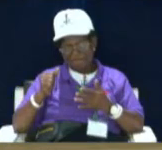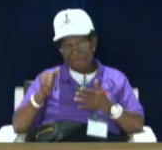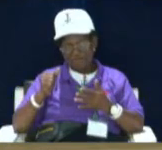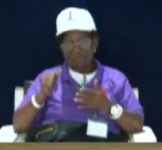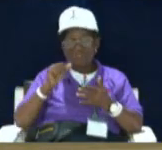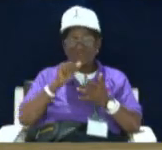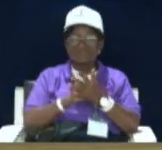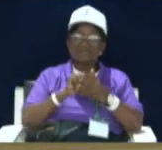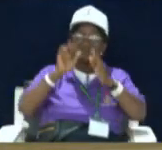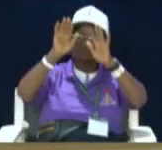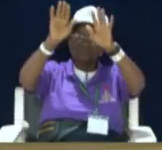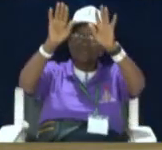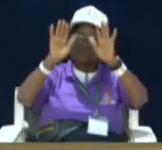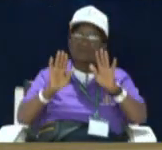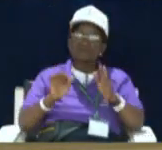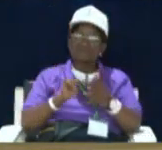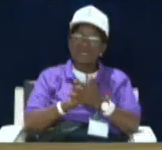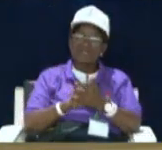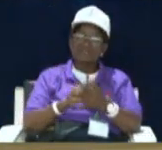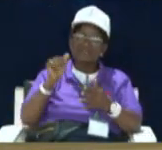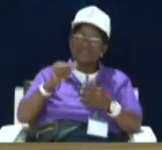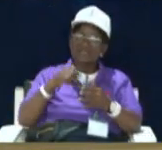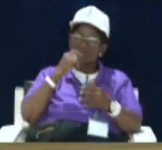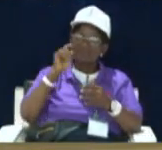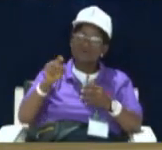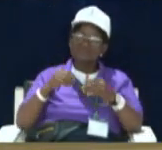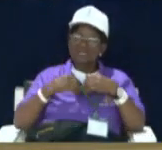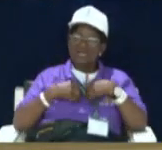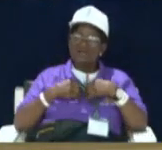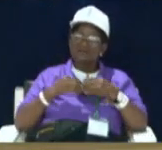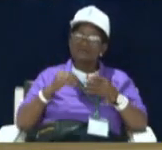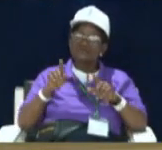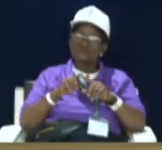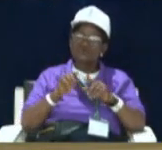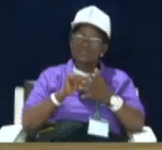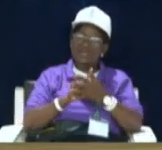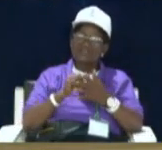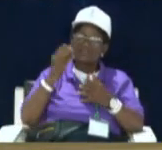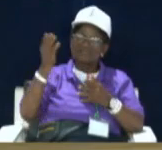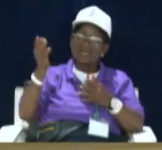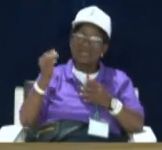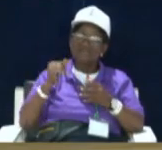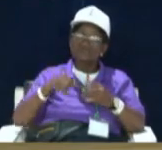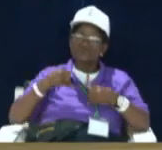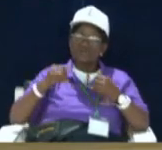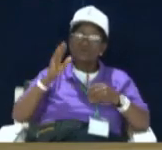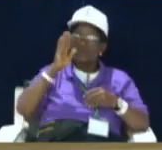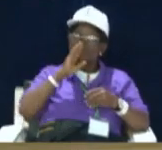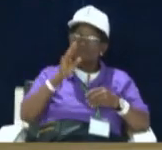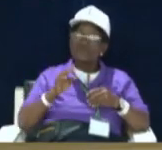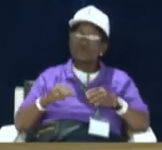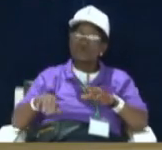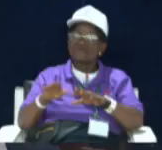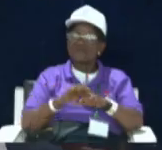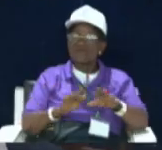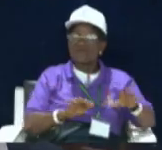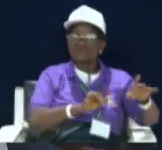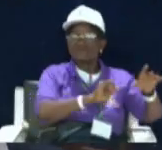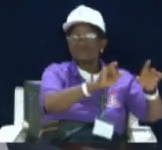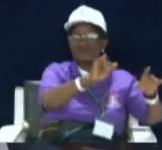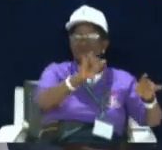That miracle that they must have so that their joy will be overflowingly full, Father, release unto